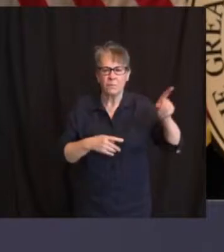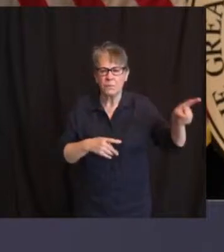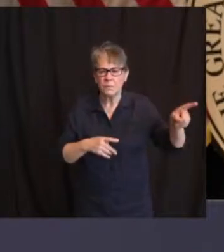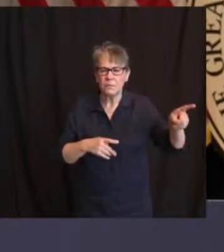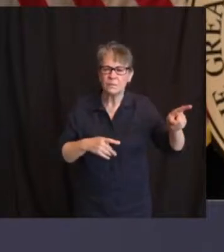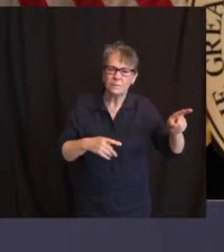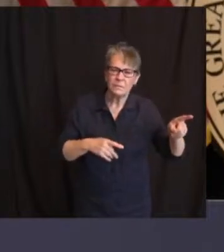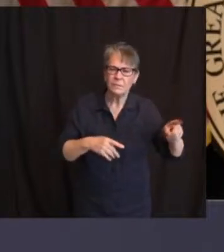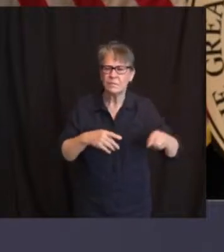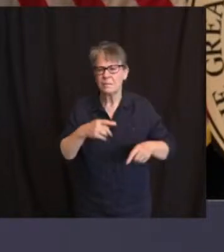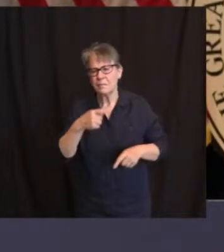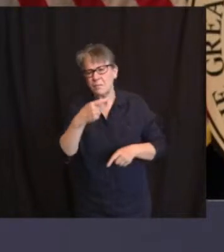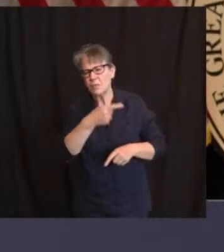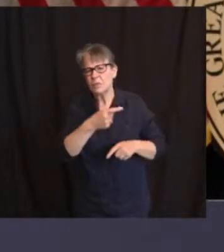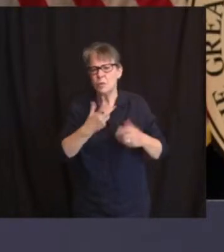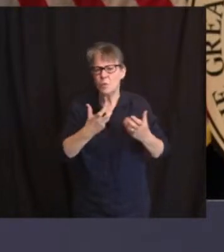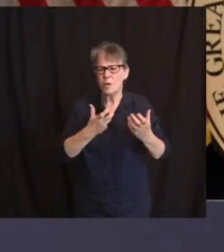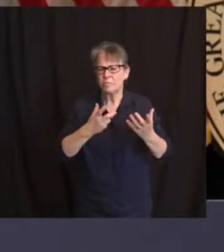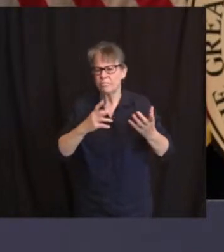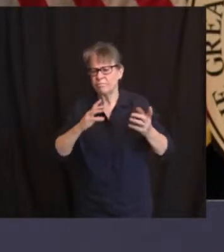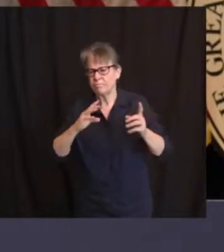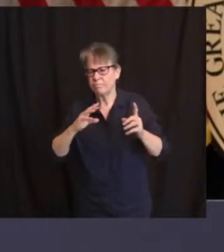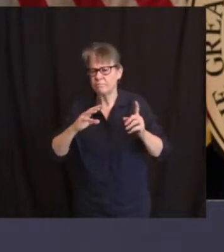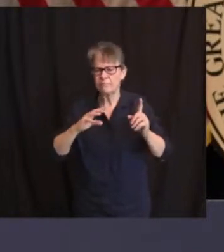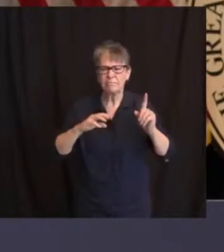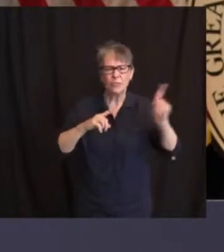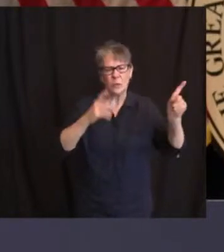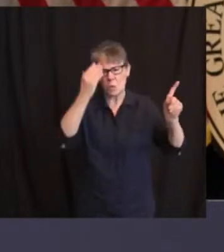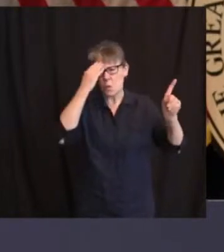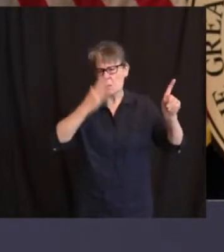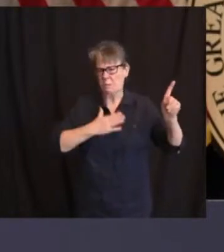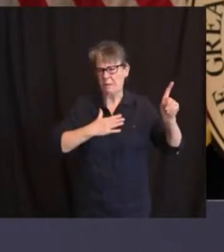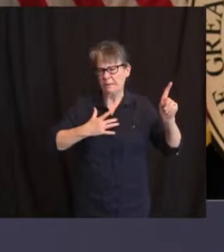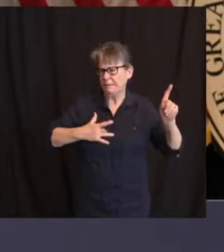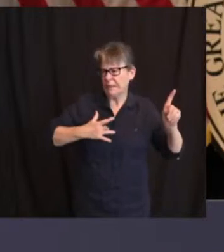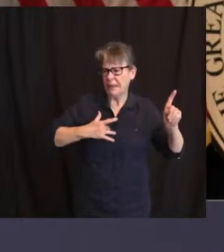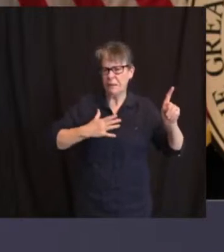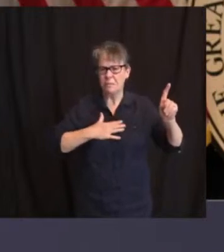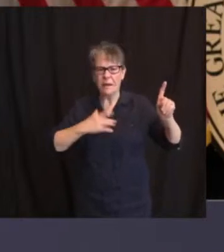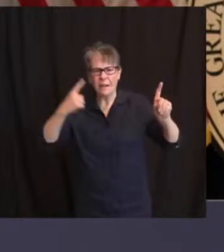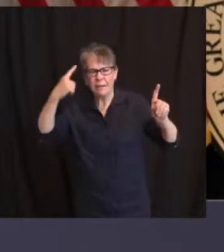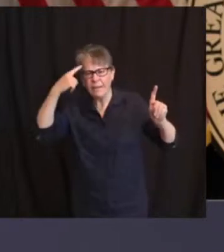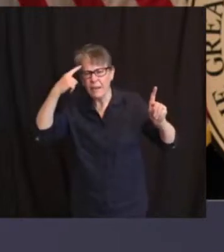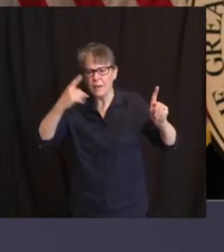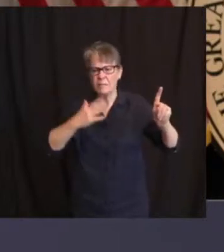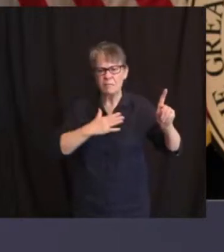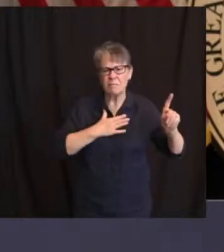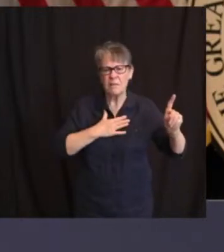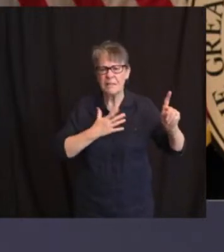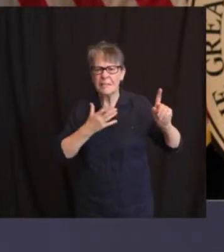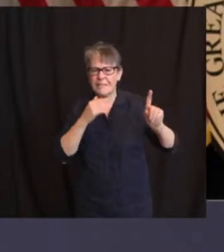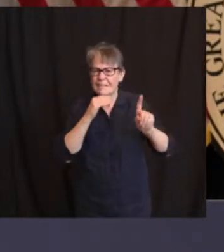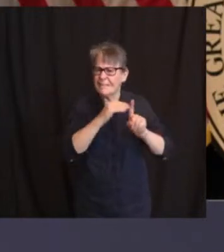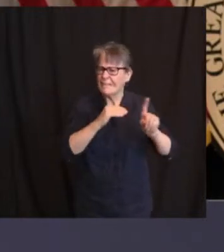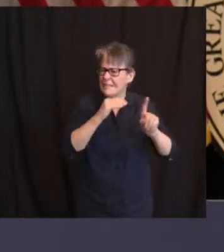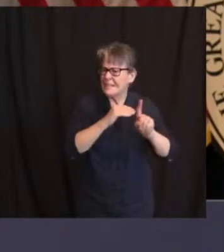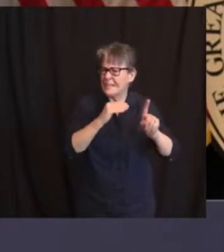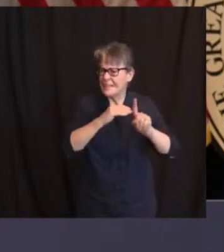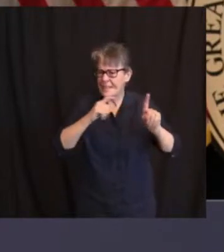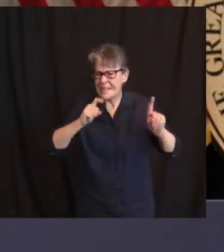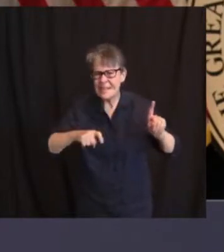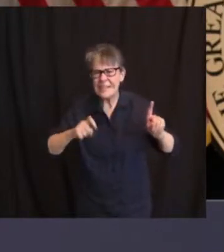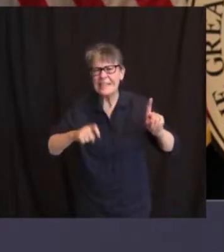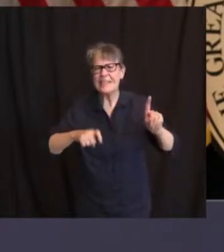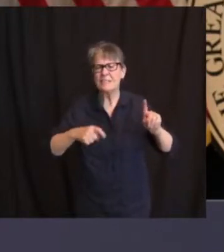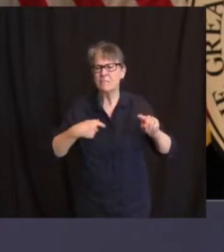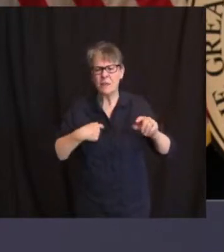the bill that was dropped yesterday, which was a very positive reaction. We put a statement out. I did it on my own, and then on behalf of